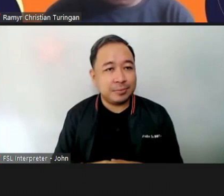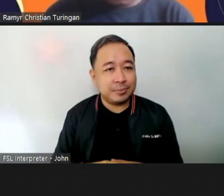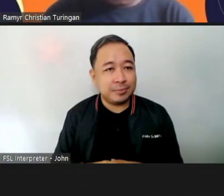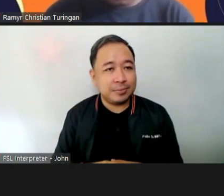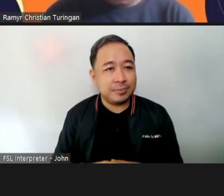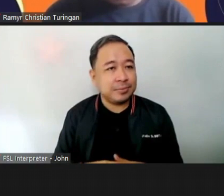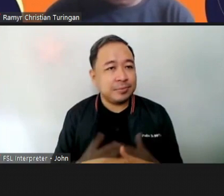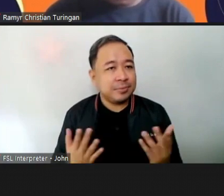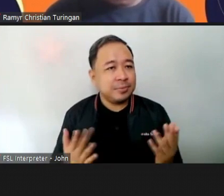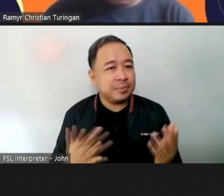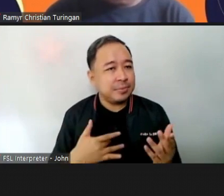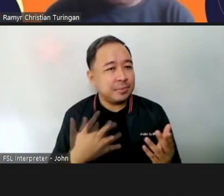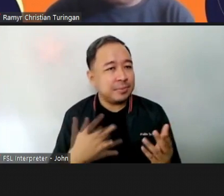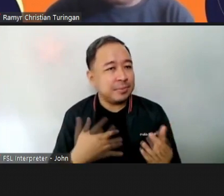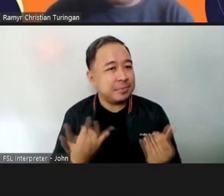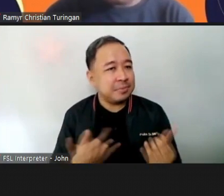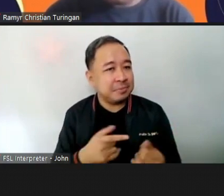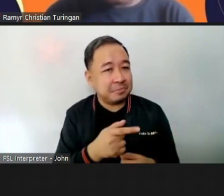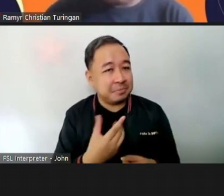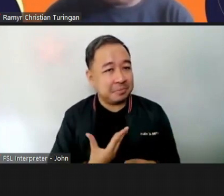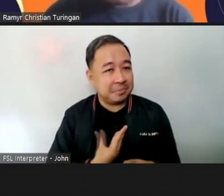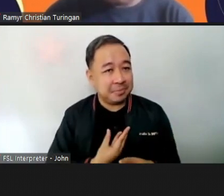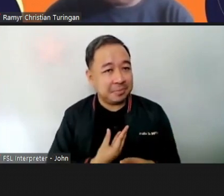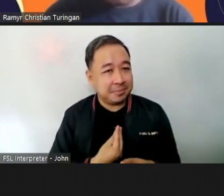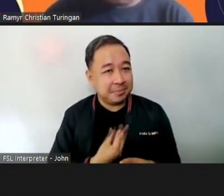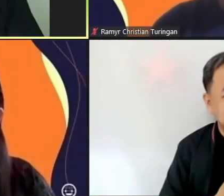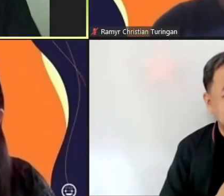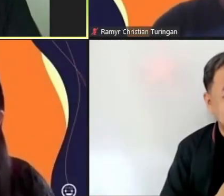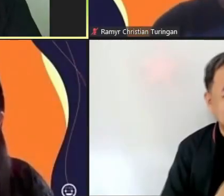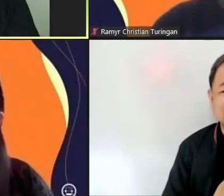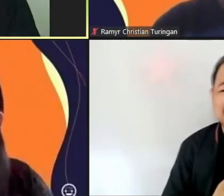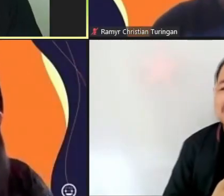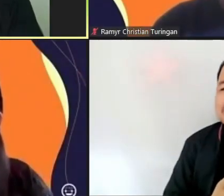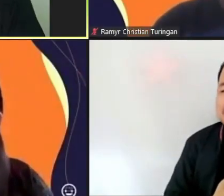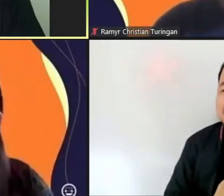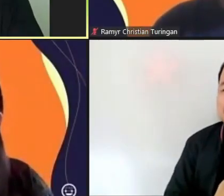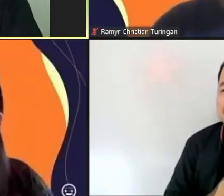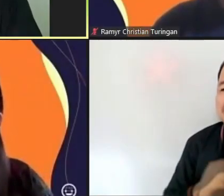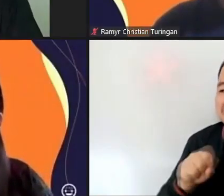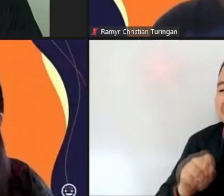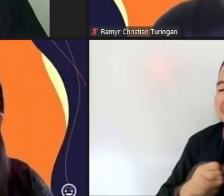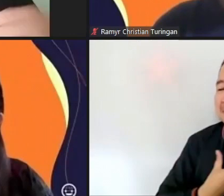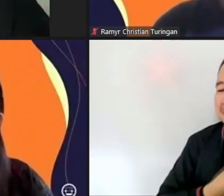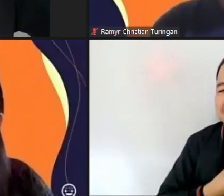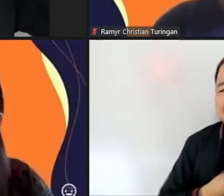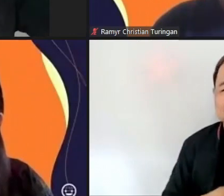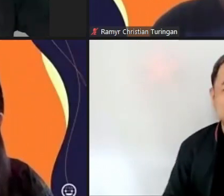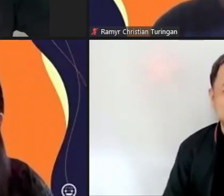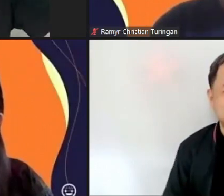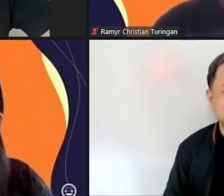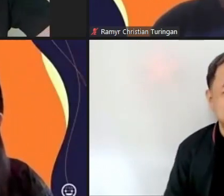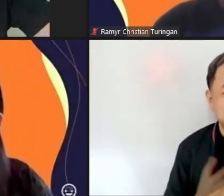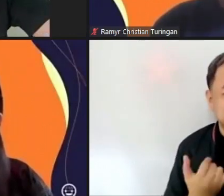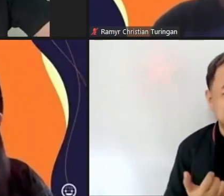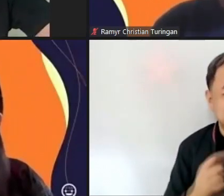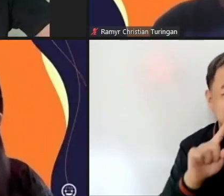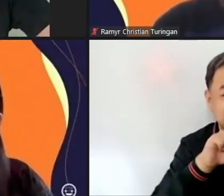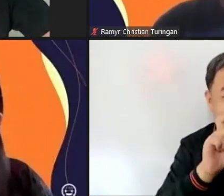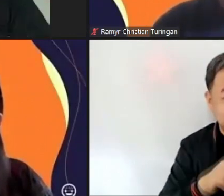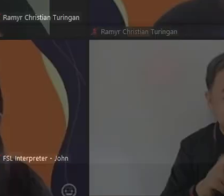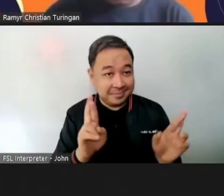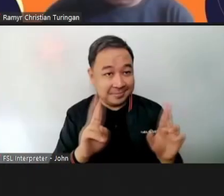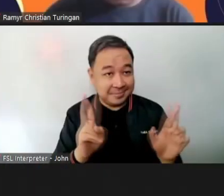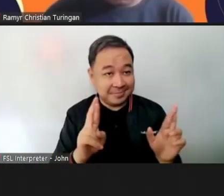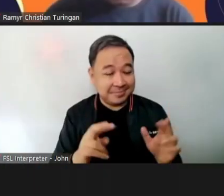now? Are you nervous? Are you... Medyo po. Medyo. Okay. So ito na ang question na. Ready ka na ba? And to